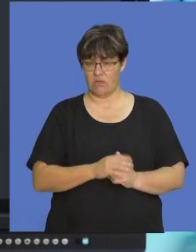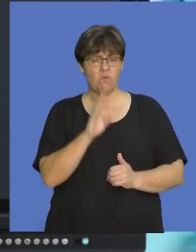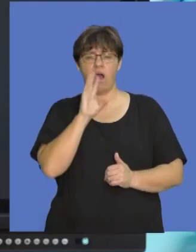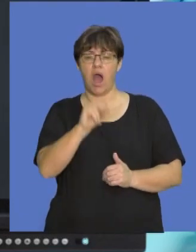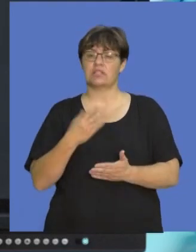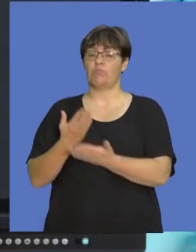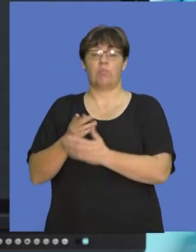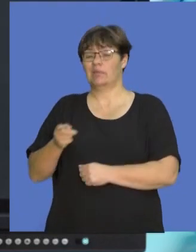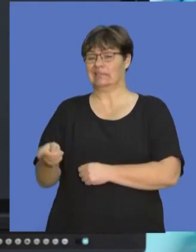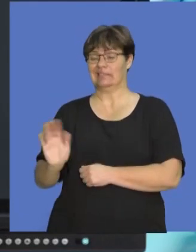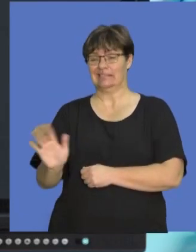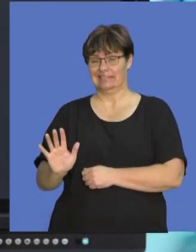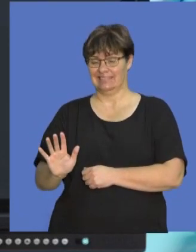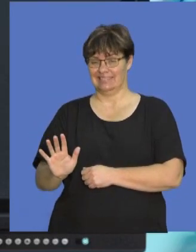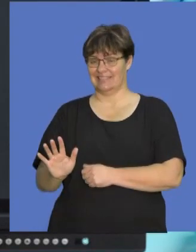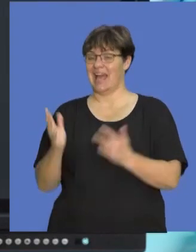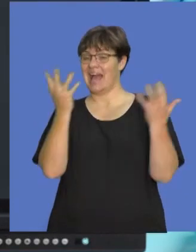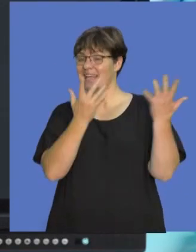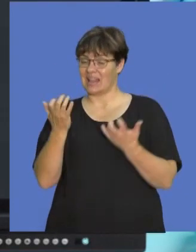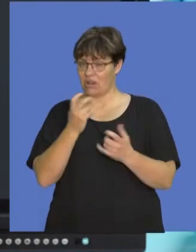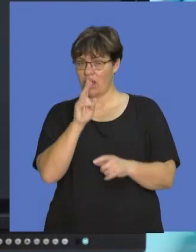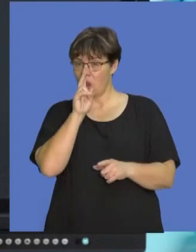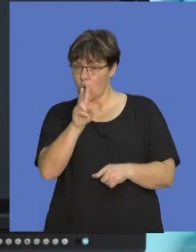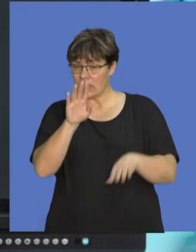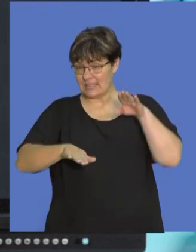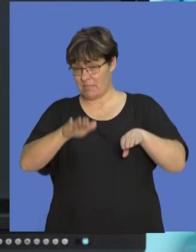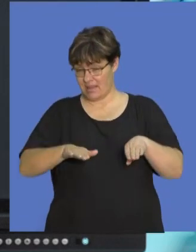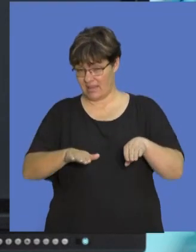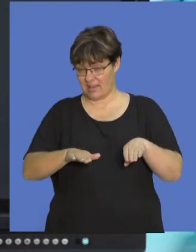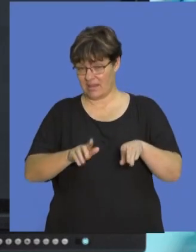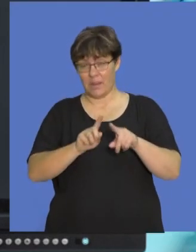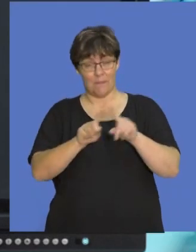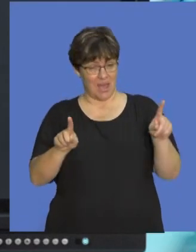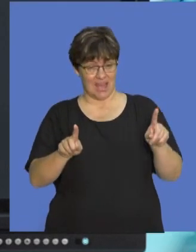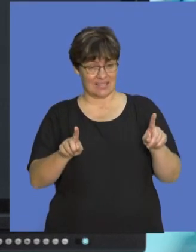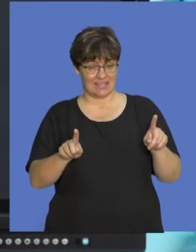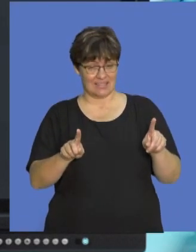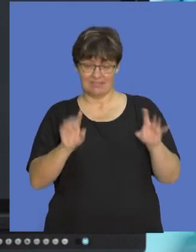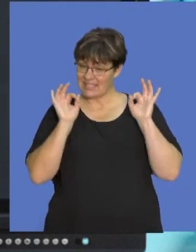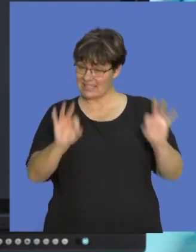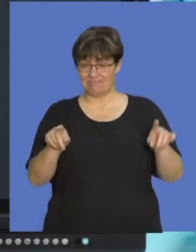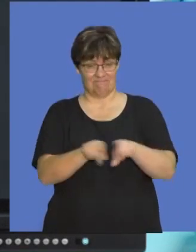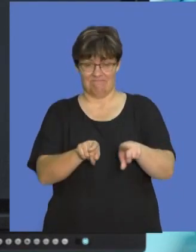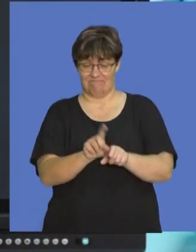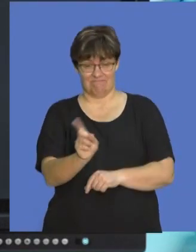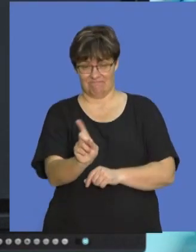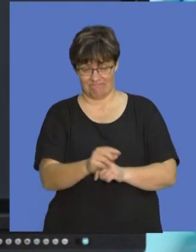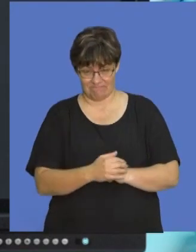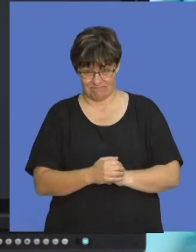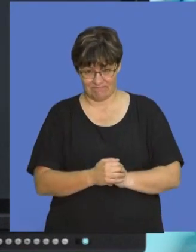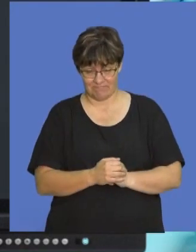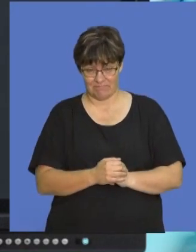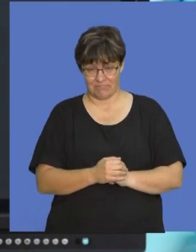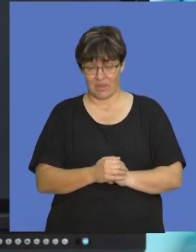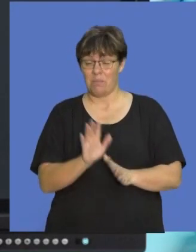they're not asking for probability. The calculations might look similar, but they're not identical.